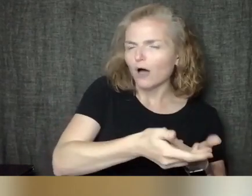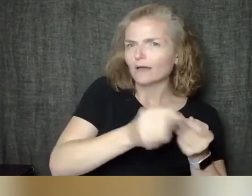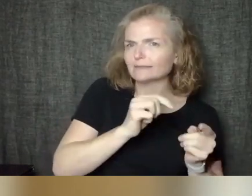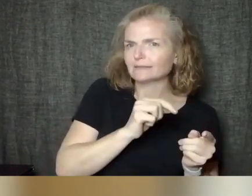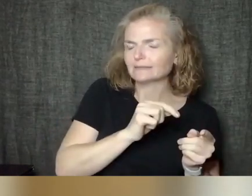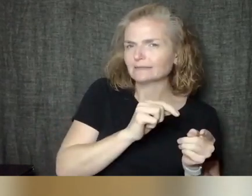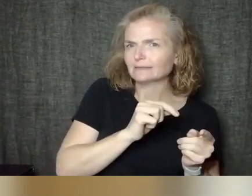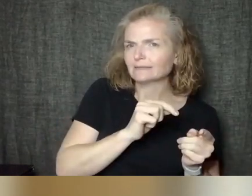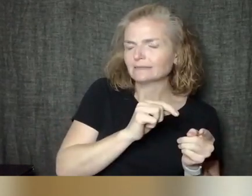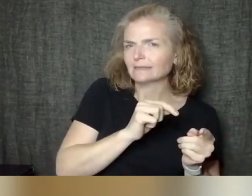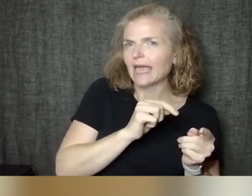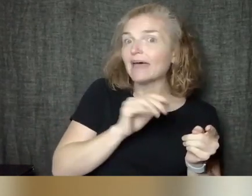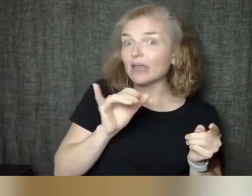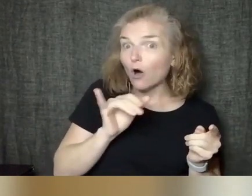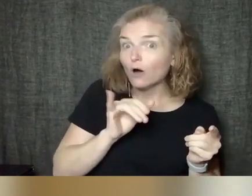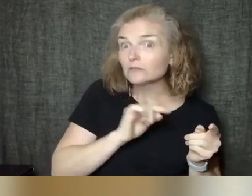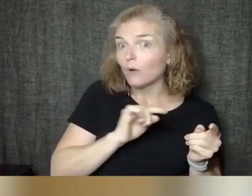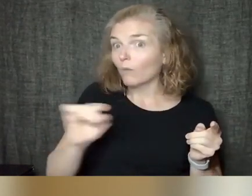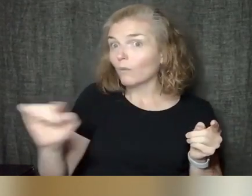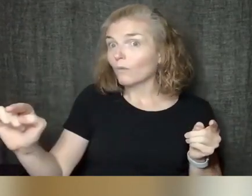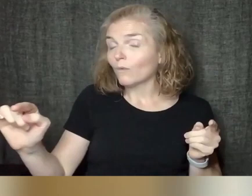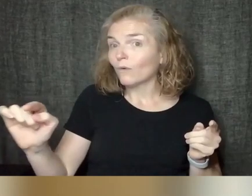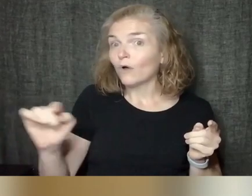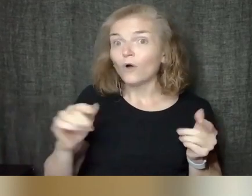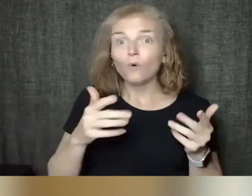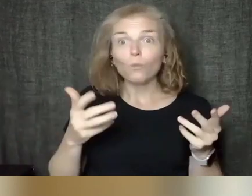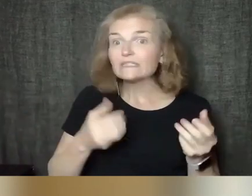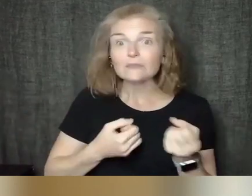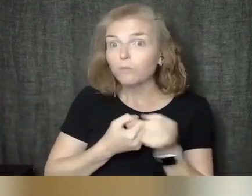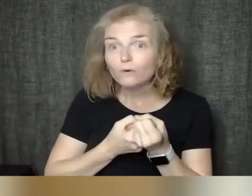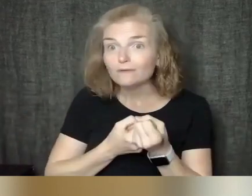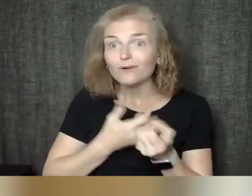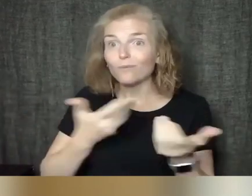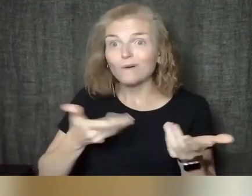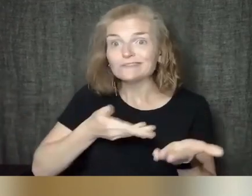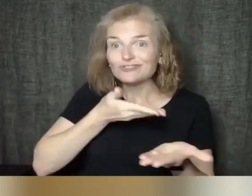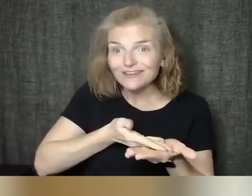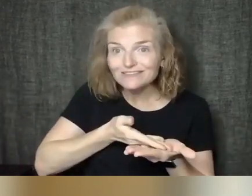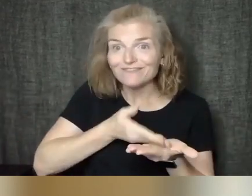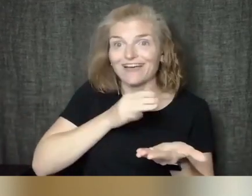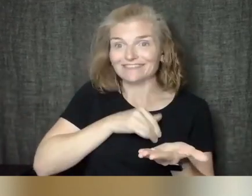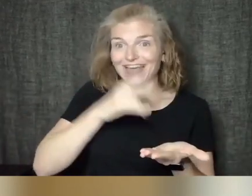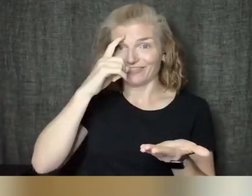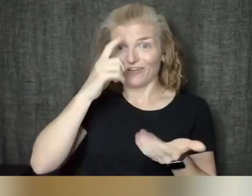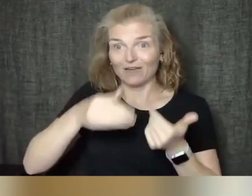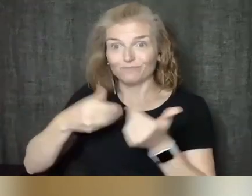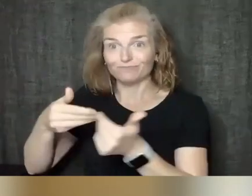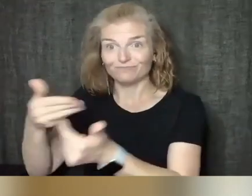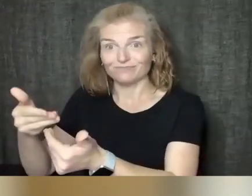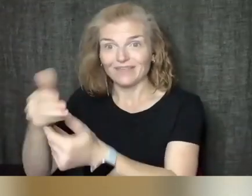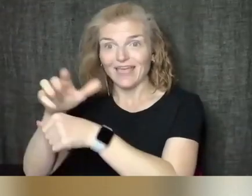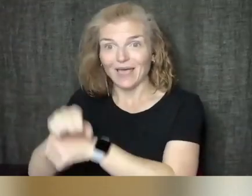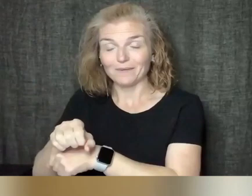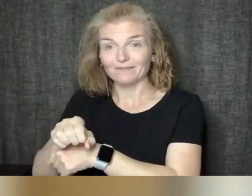that sustain those unskillful or unhelpful thought patterns. When we're looking